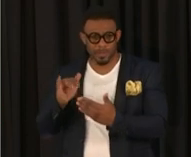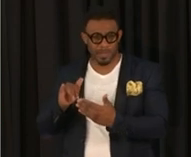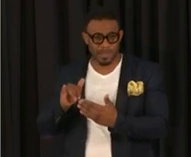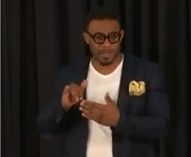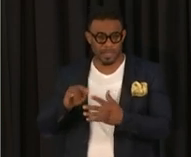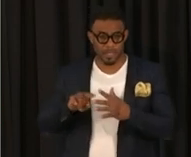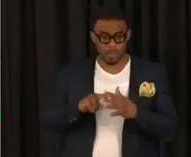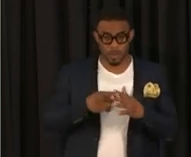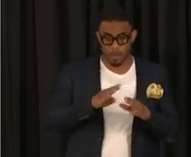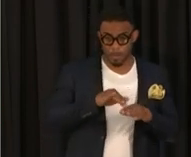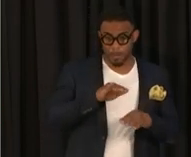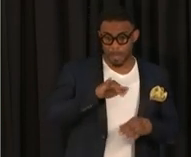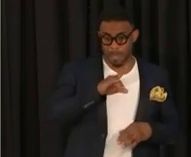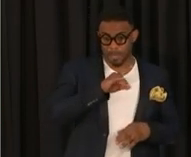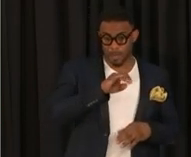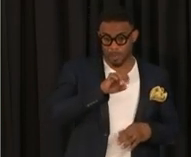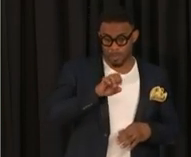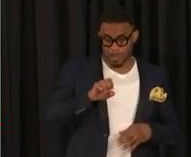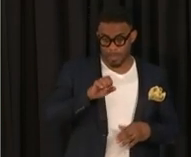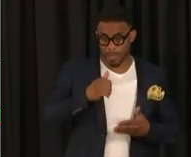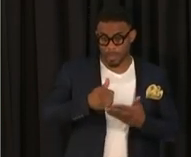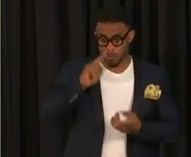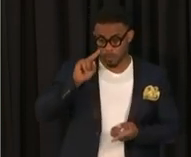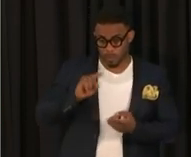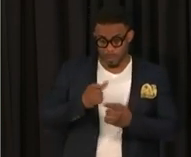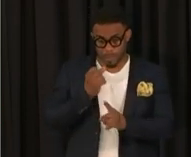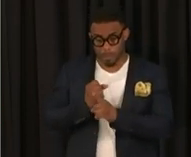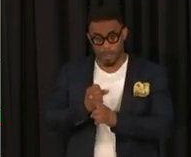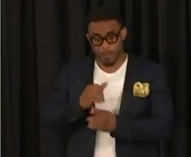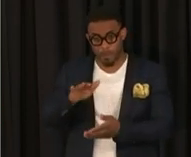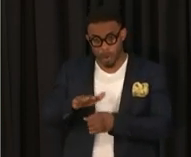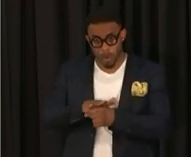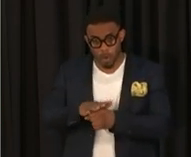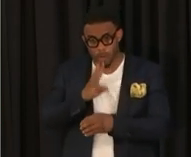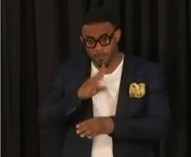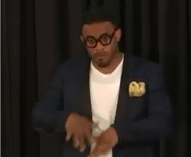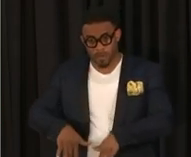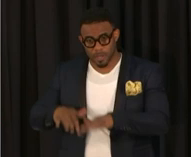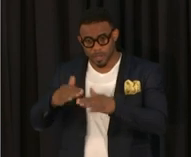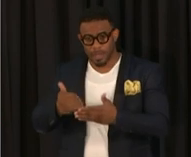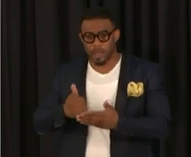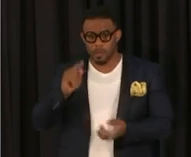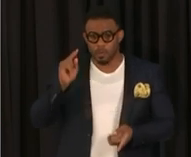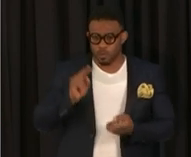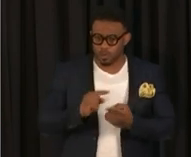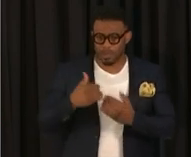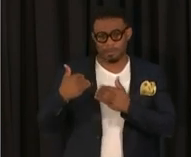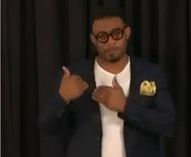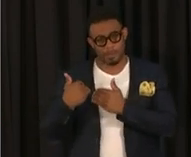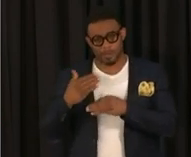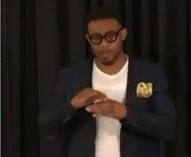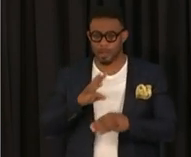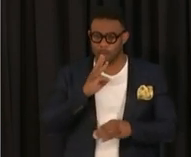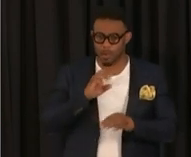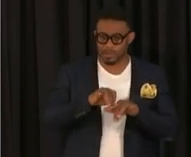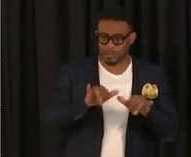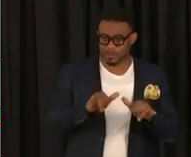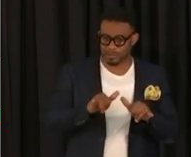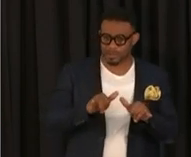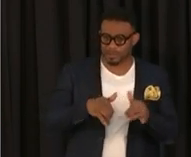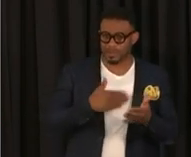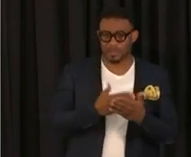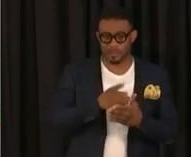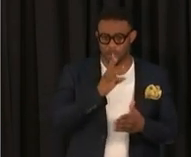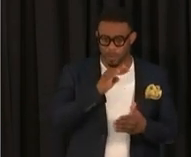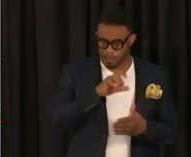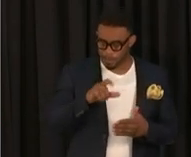that established by DOEE to help reduce the impacts of local flooding and help reduce the burden on our water system to